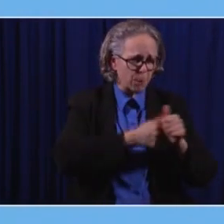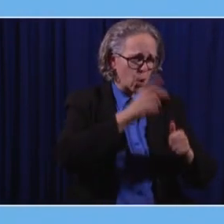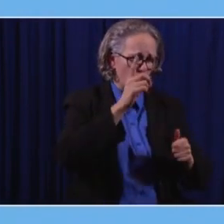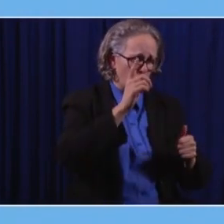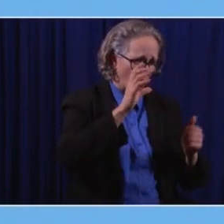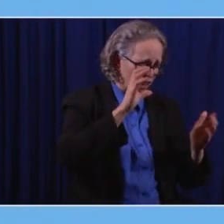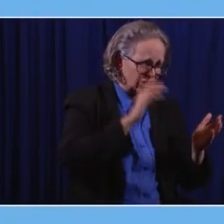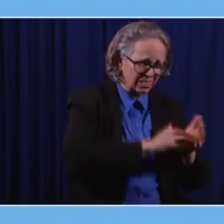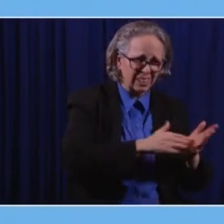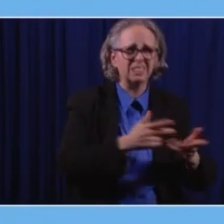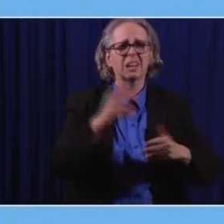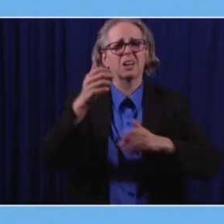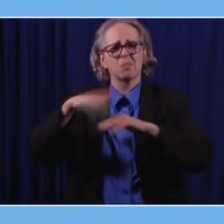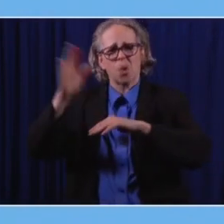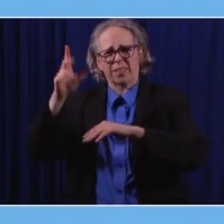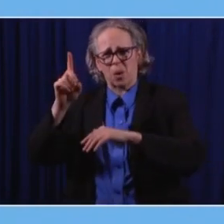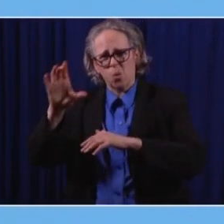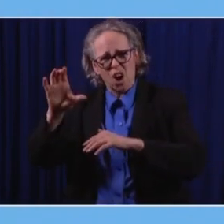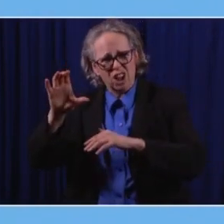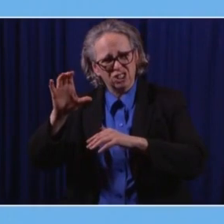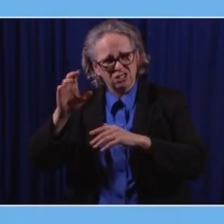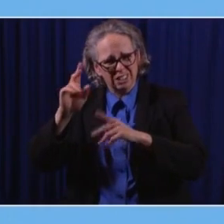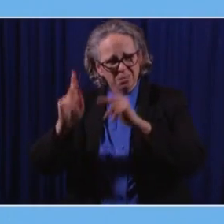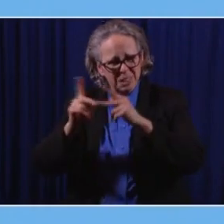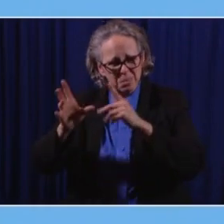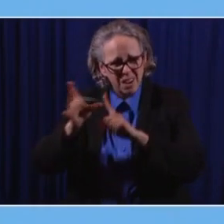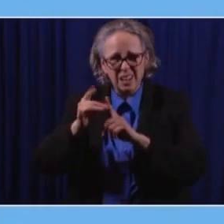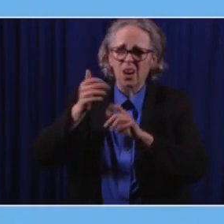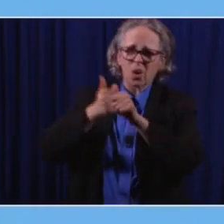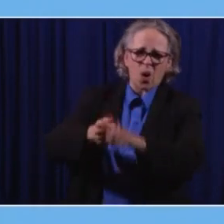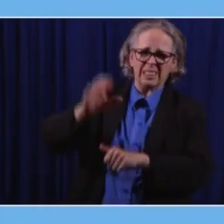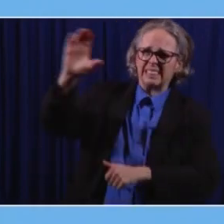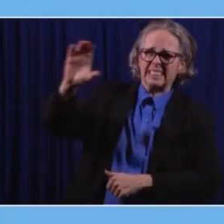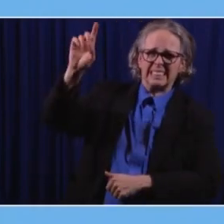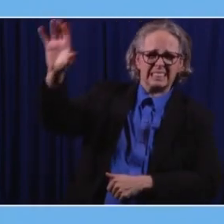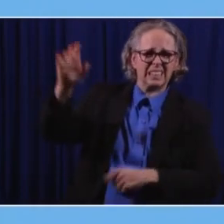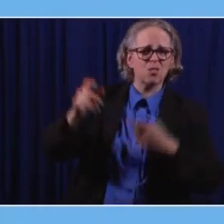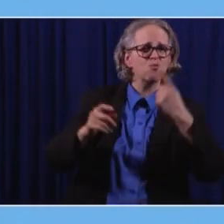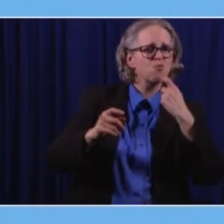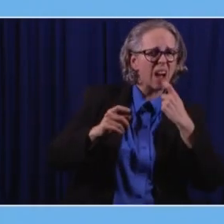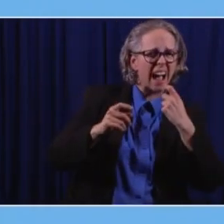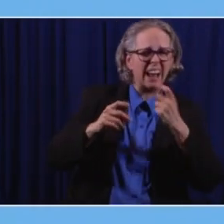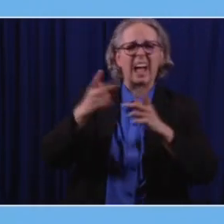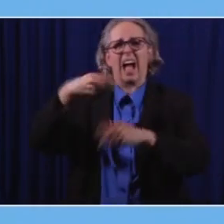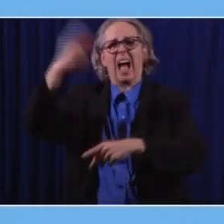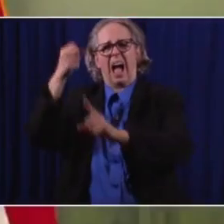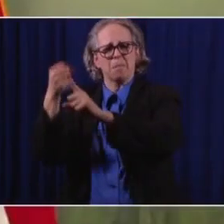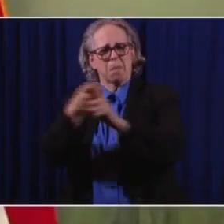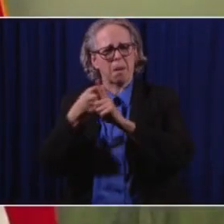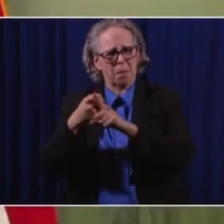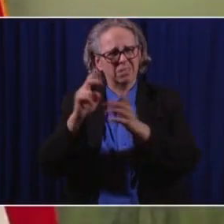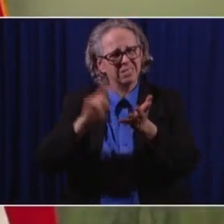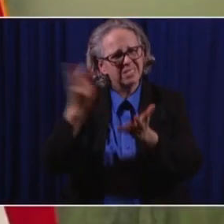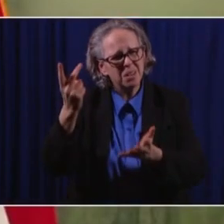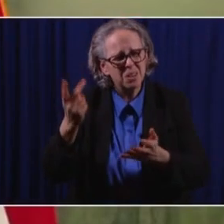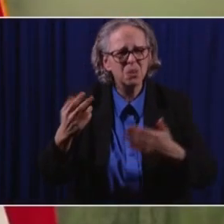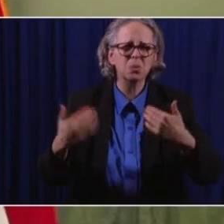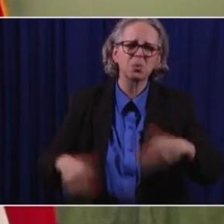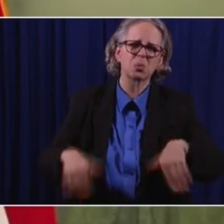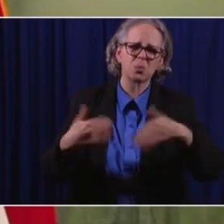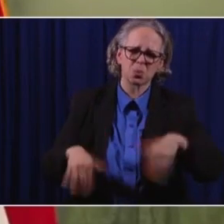above what the CDC says is high incidence. So very, frankly, these numbers are